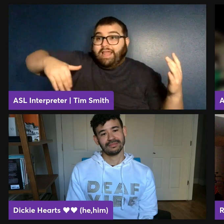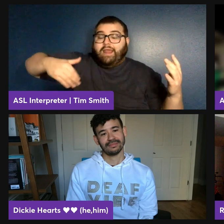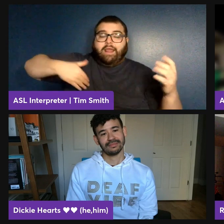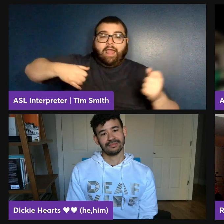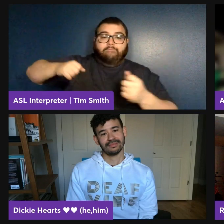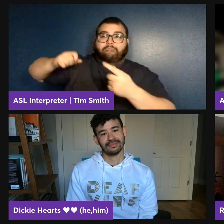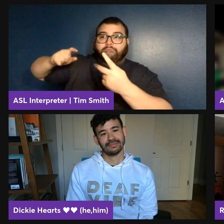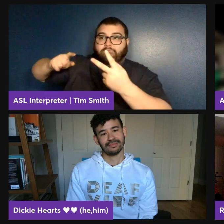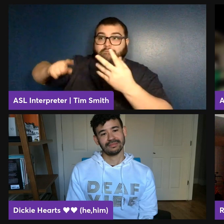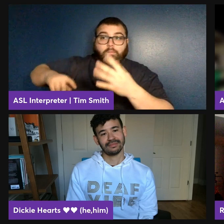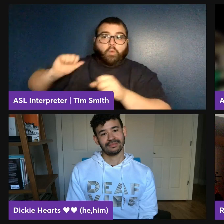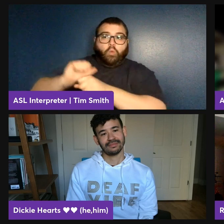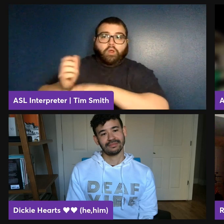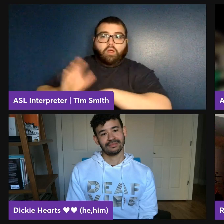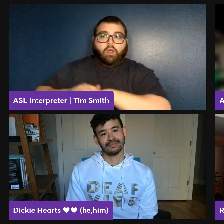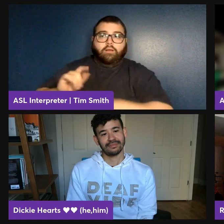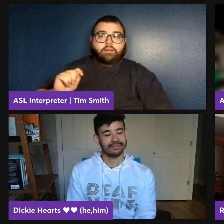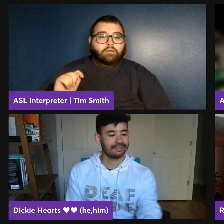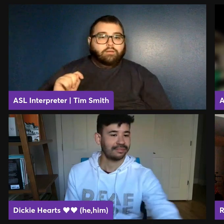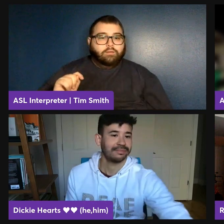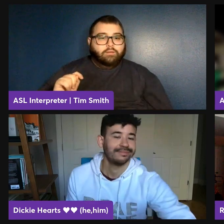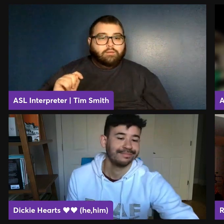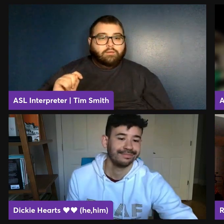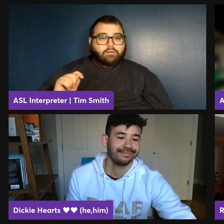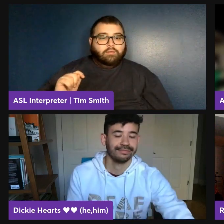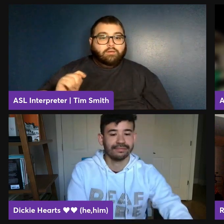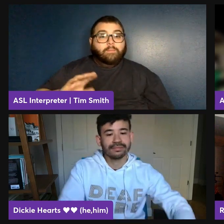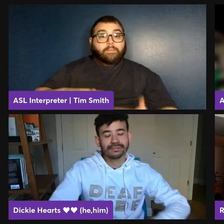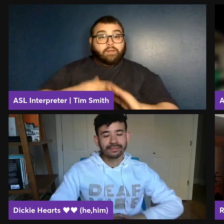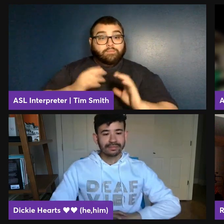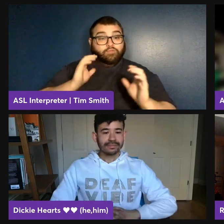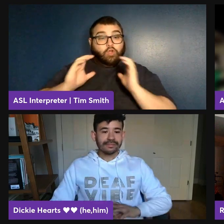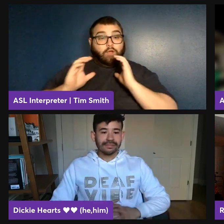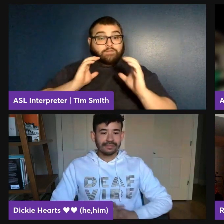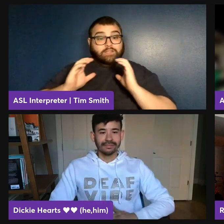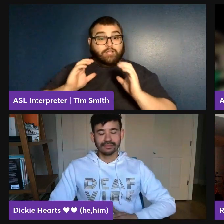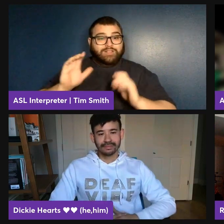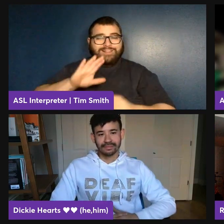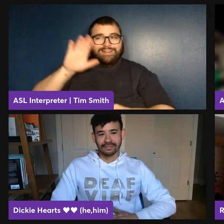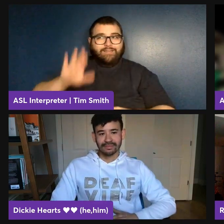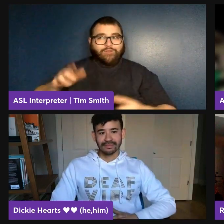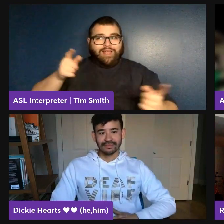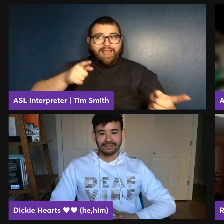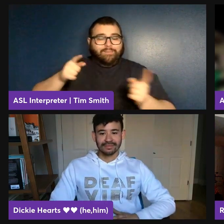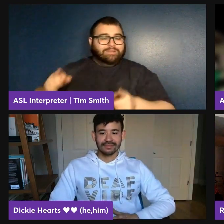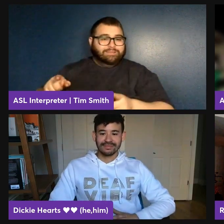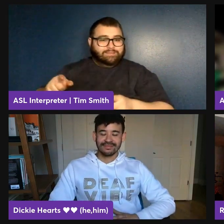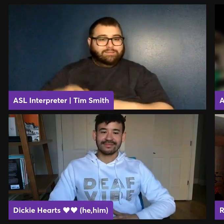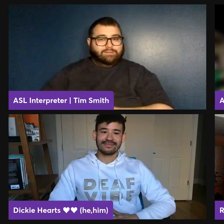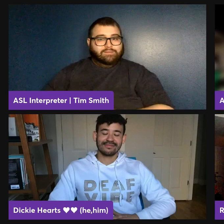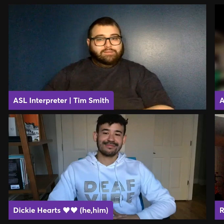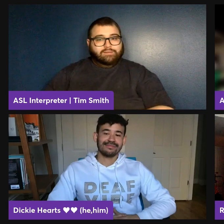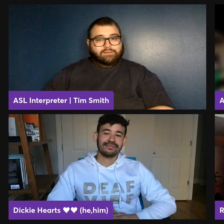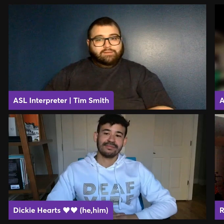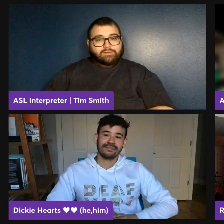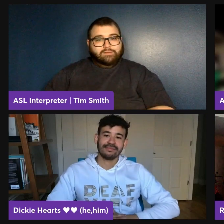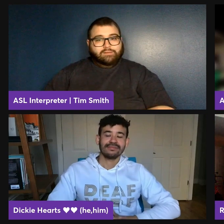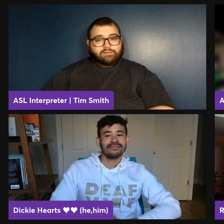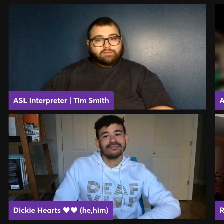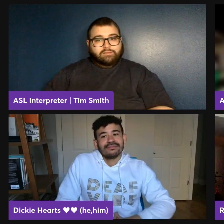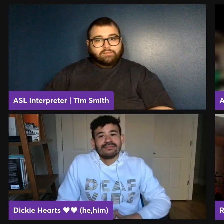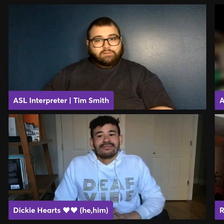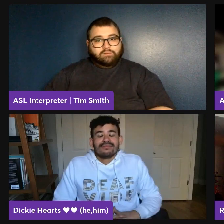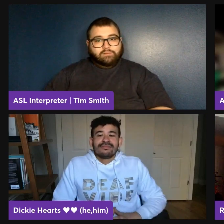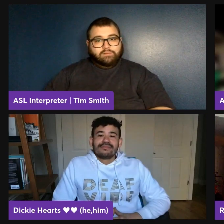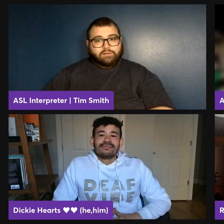on it. It sort of becomes a conversation that's never had, or a conversation that's had in the spirit of, well,